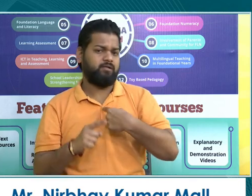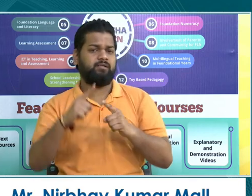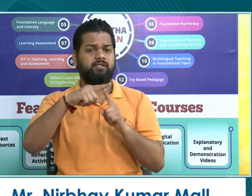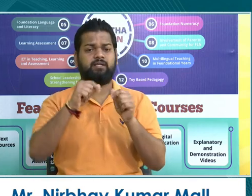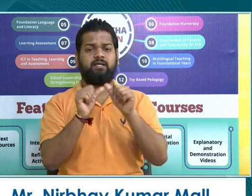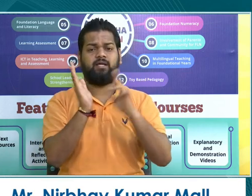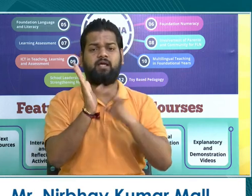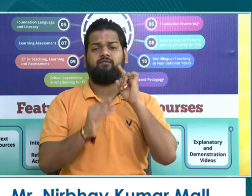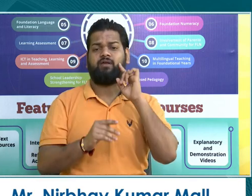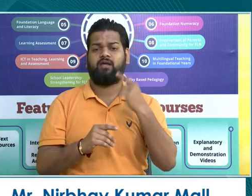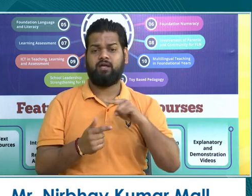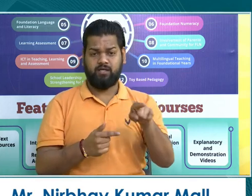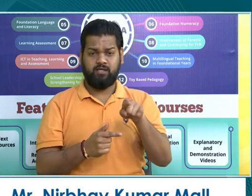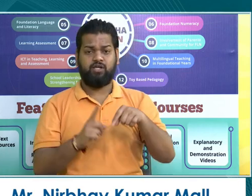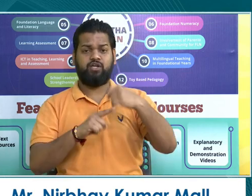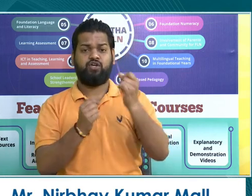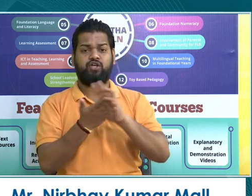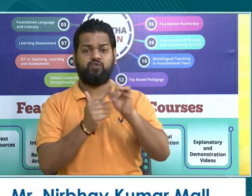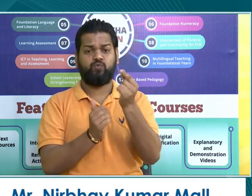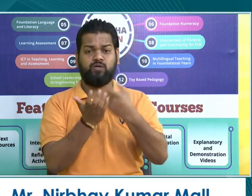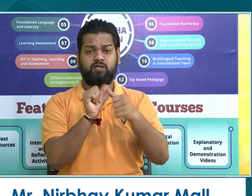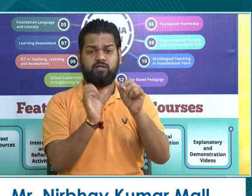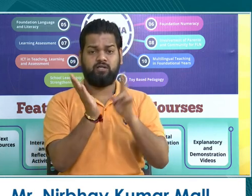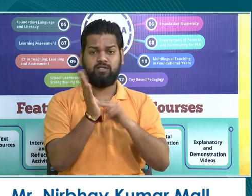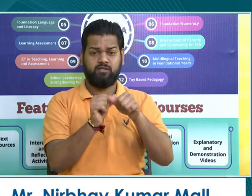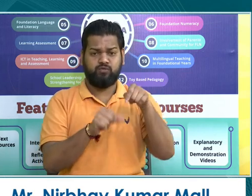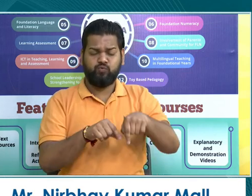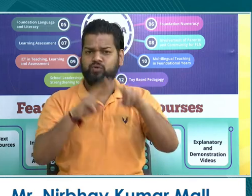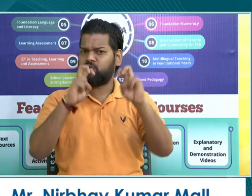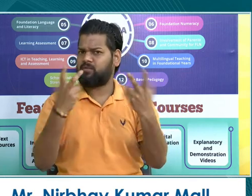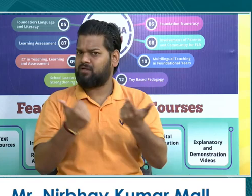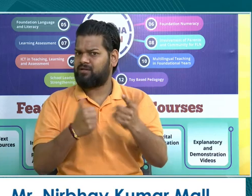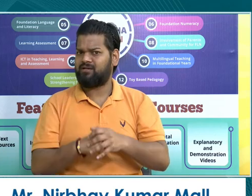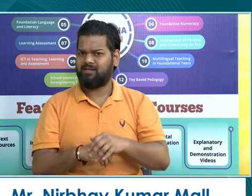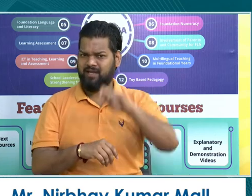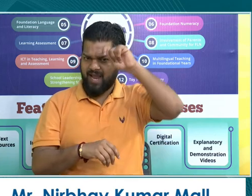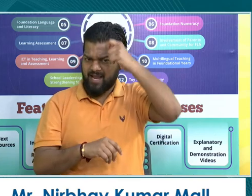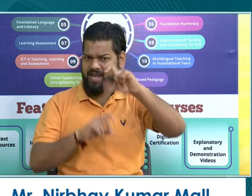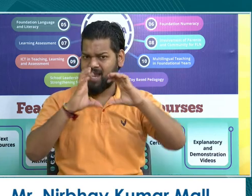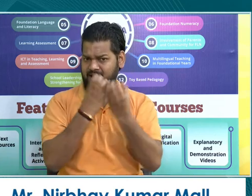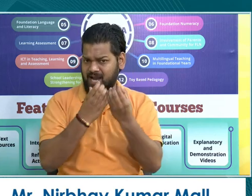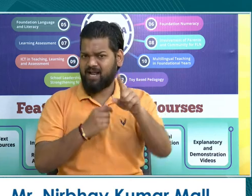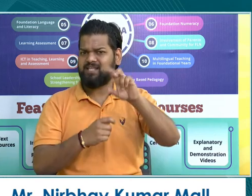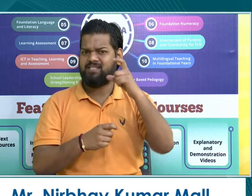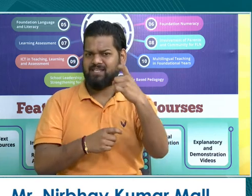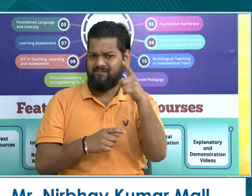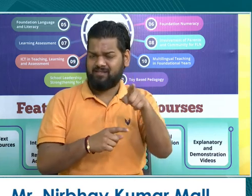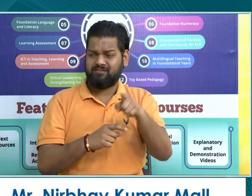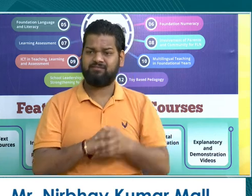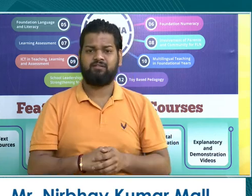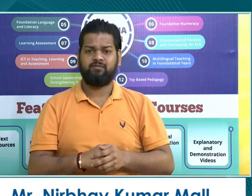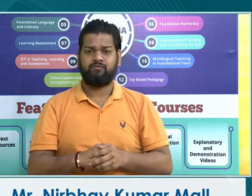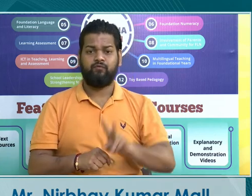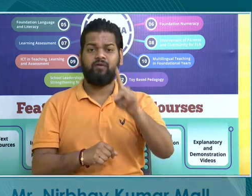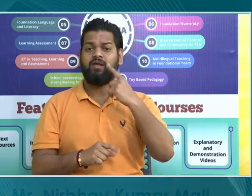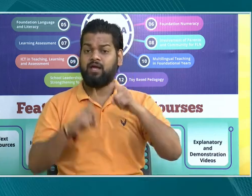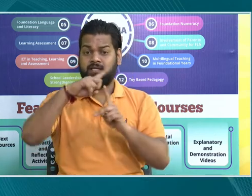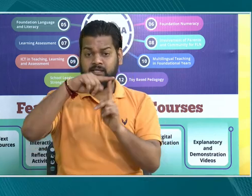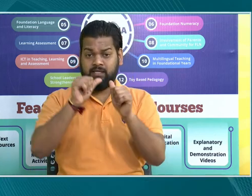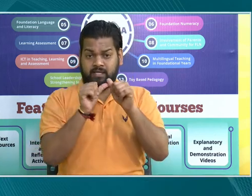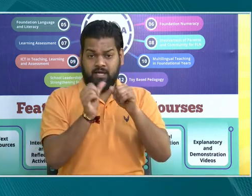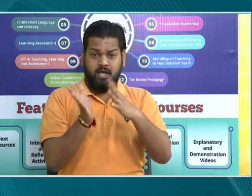7. Our today's topic is an English class of the topic, which is chapter number 7, The Invention of Vita